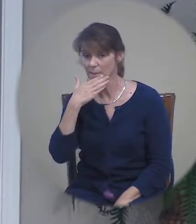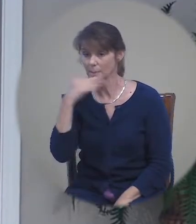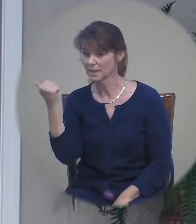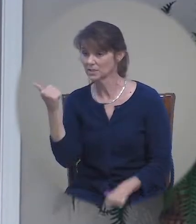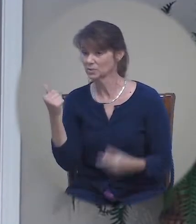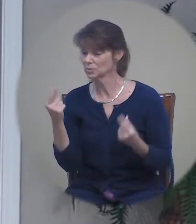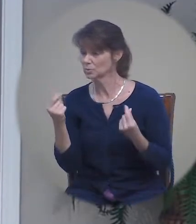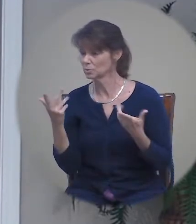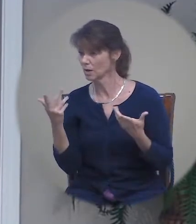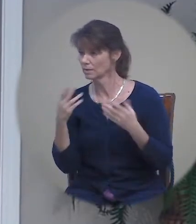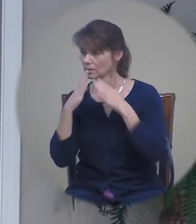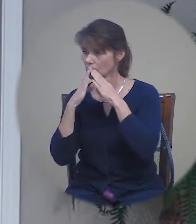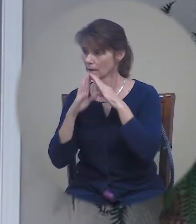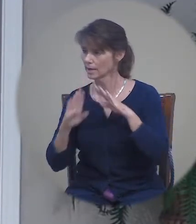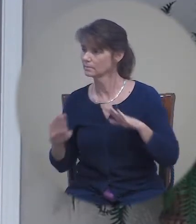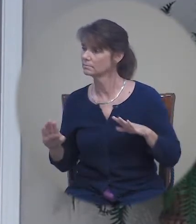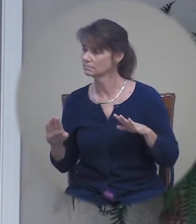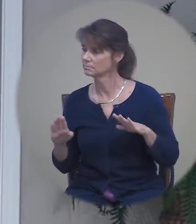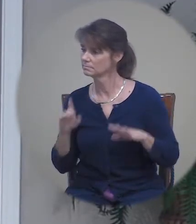silent.